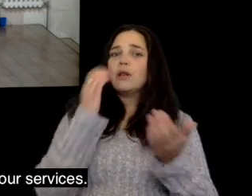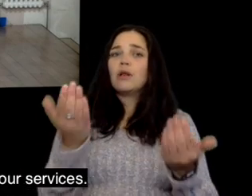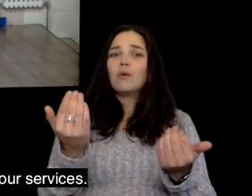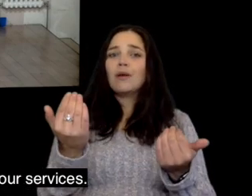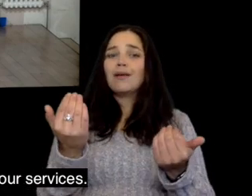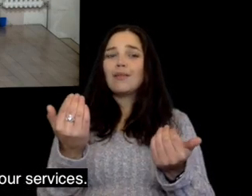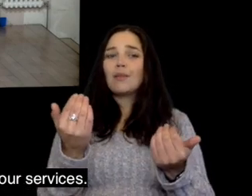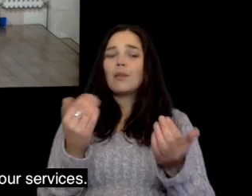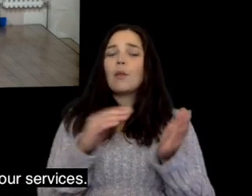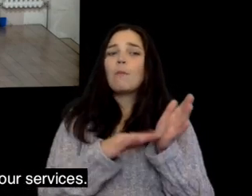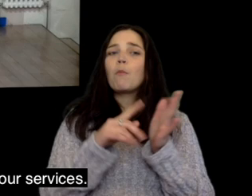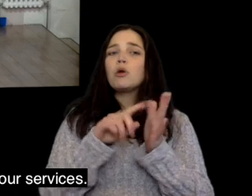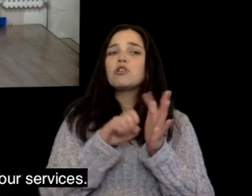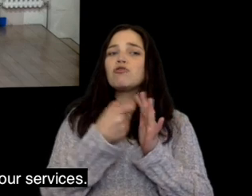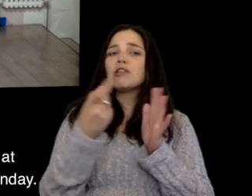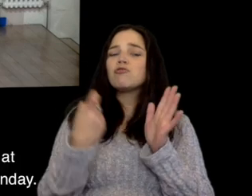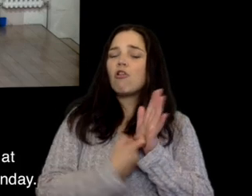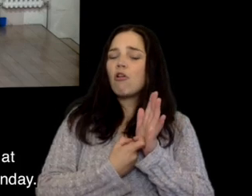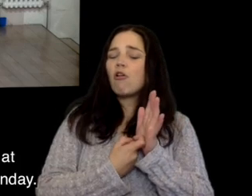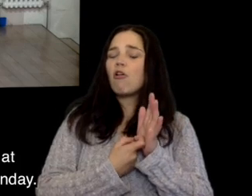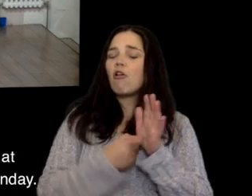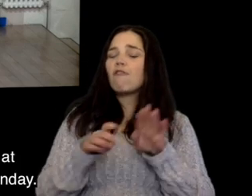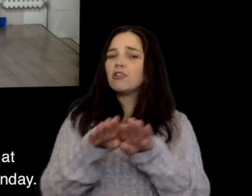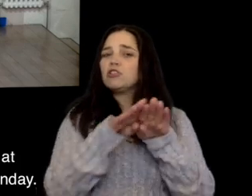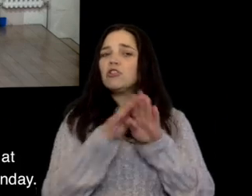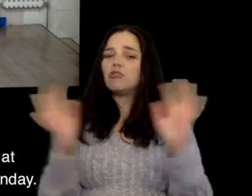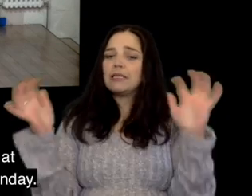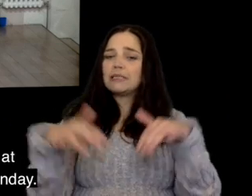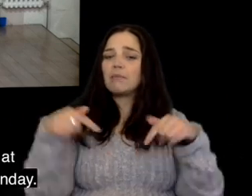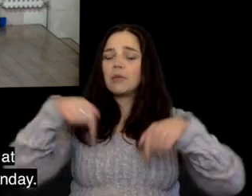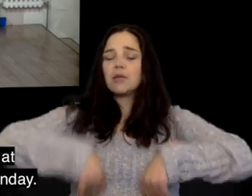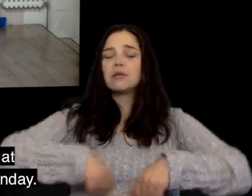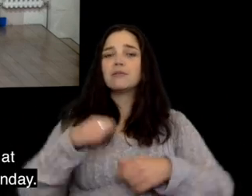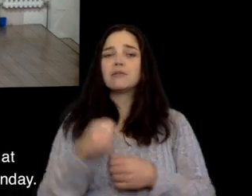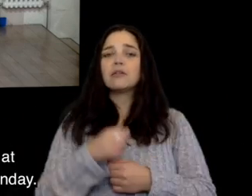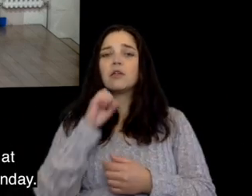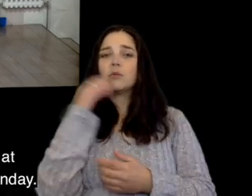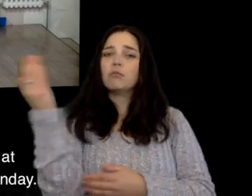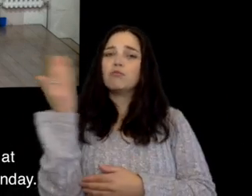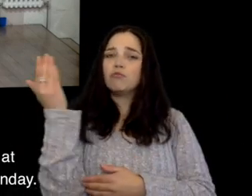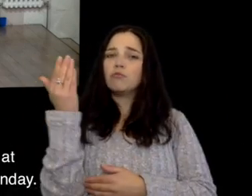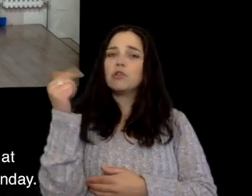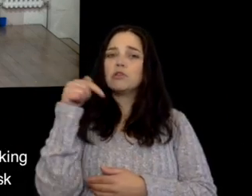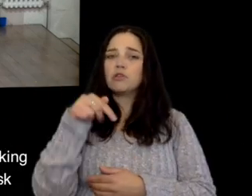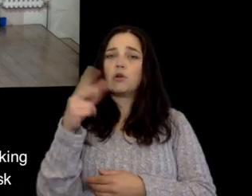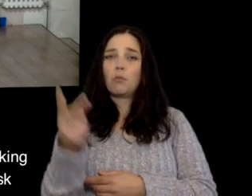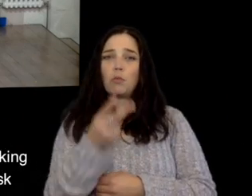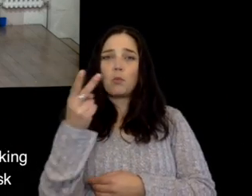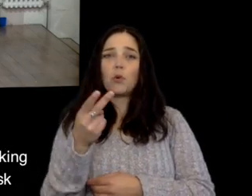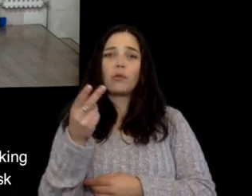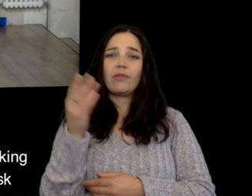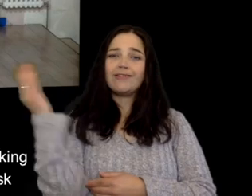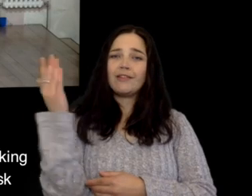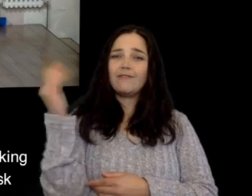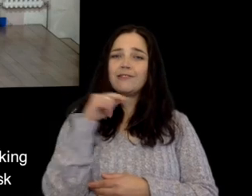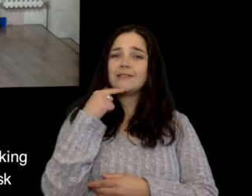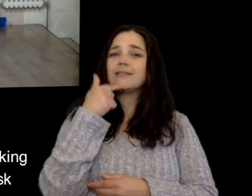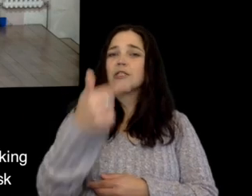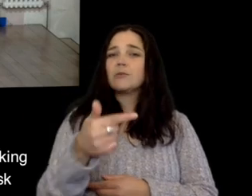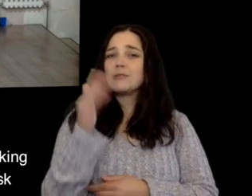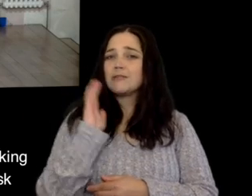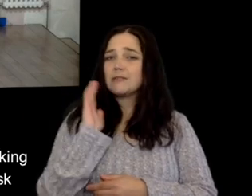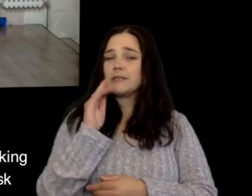going to welcome the moderator of the General Assembly of the Church of Scotland to our services. He'll be preaching at both services next